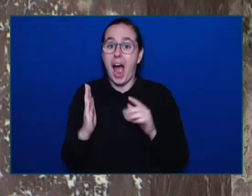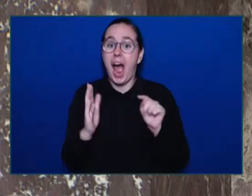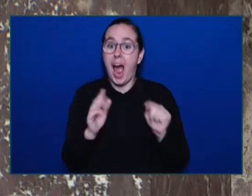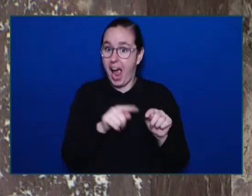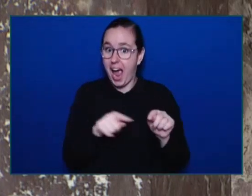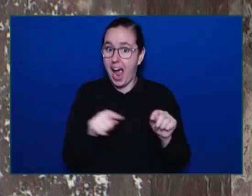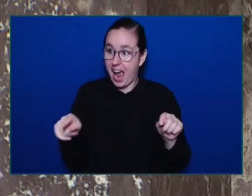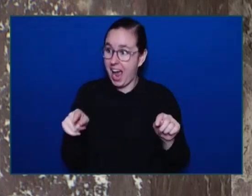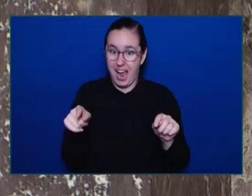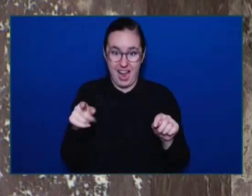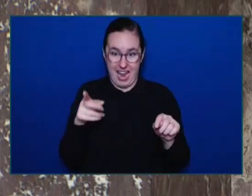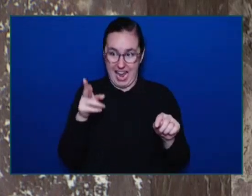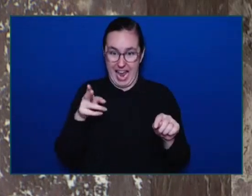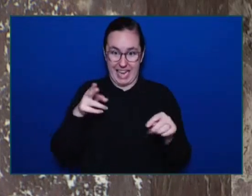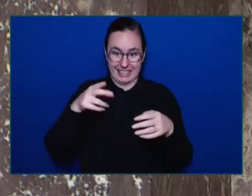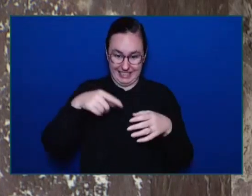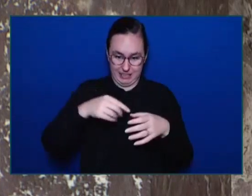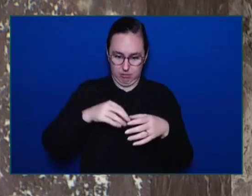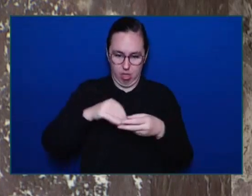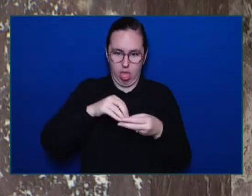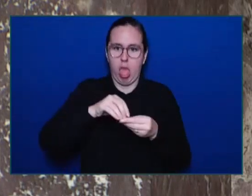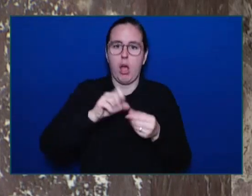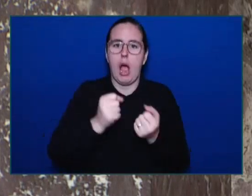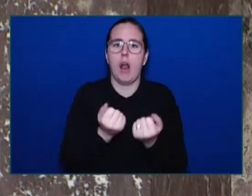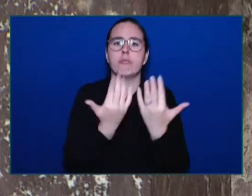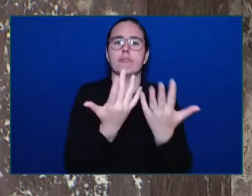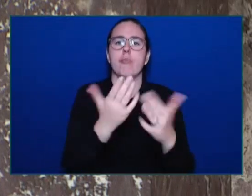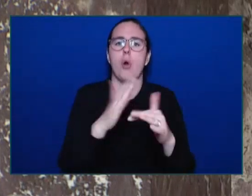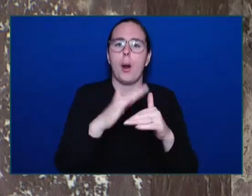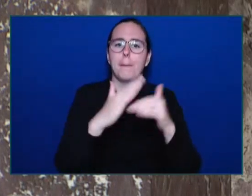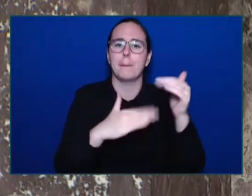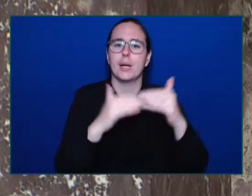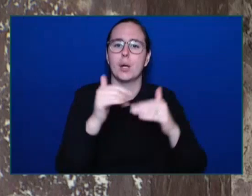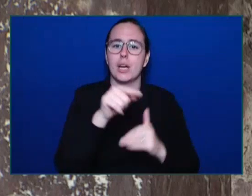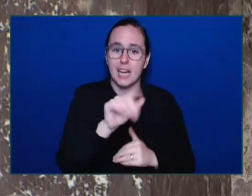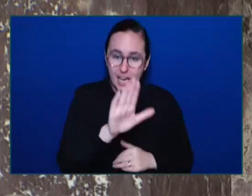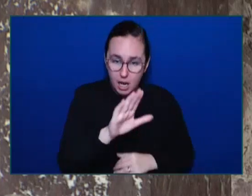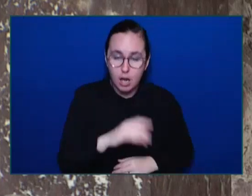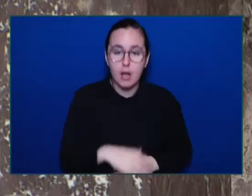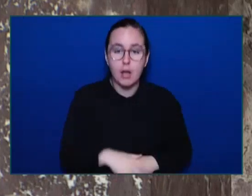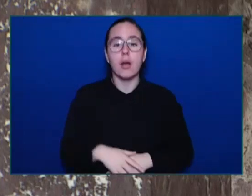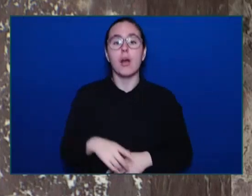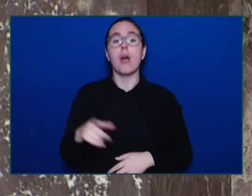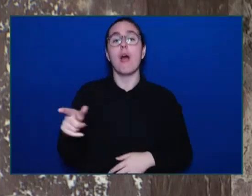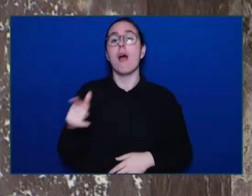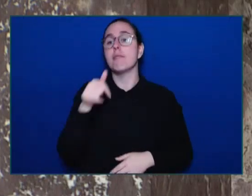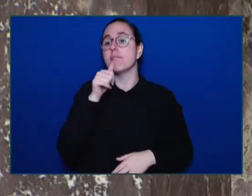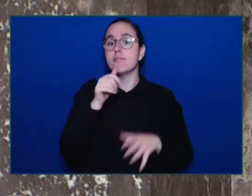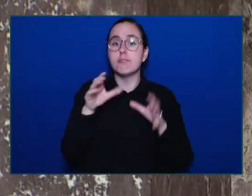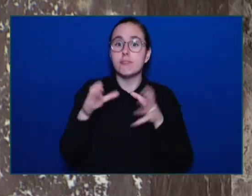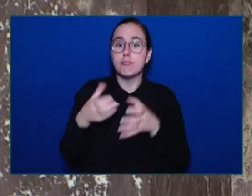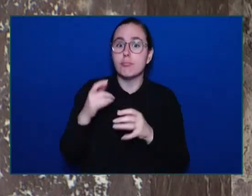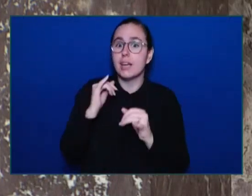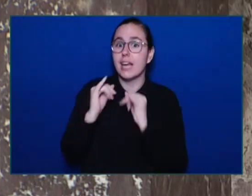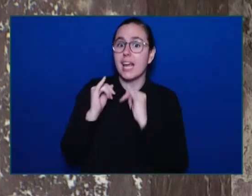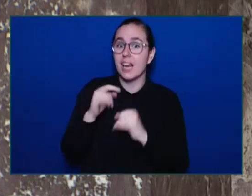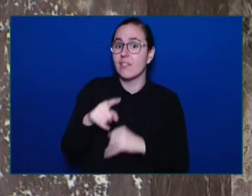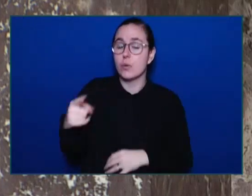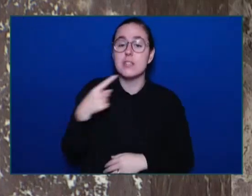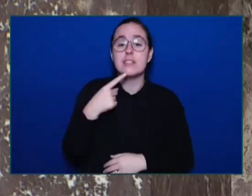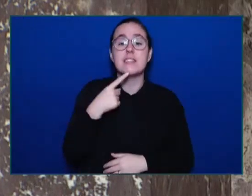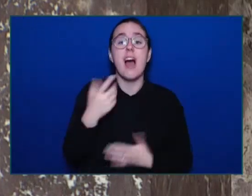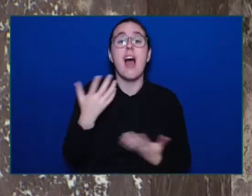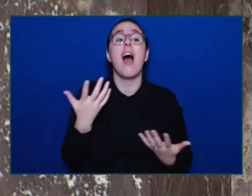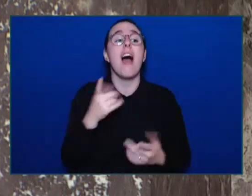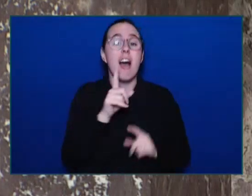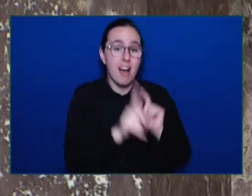a not-for-profit that interviewed 50 women, and all 50 of them had been reported to be sexually assaulted. And so, Honourable Speaker,